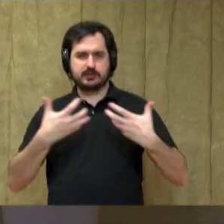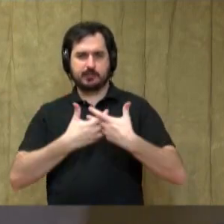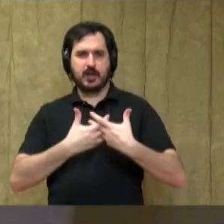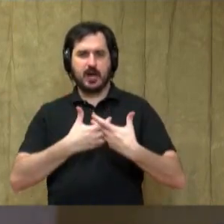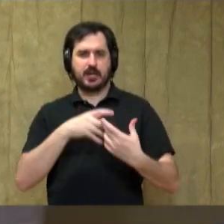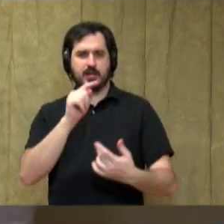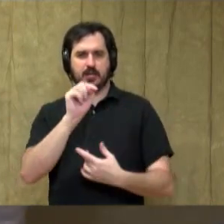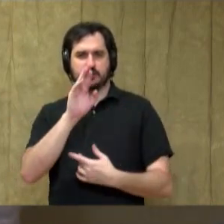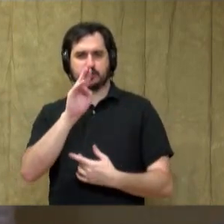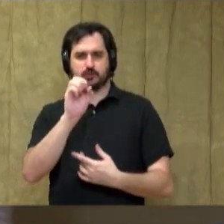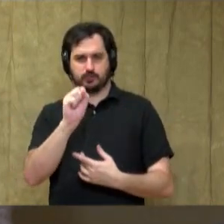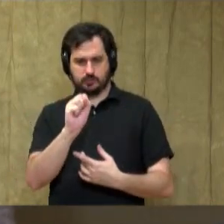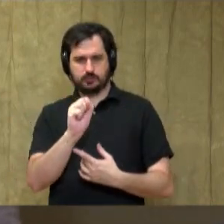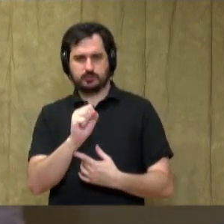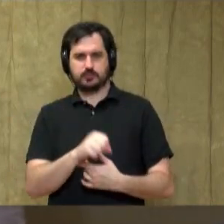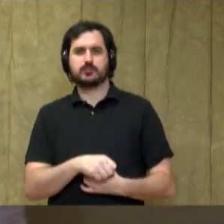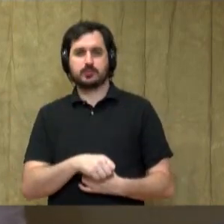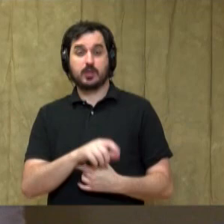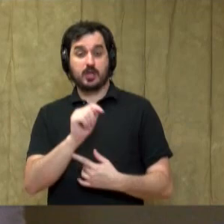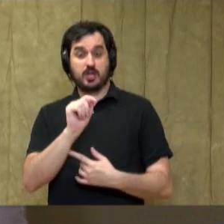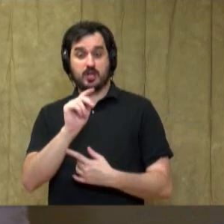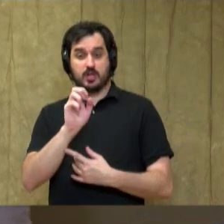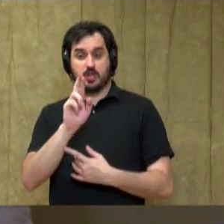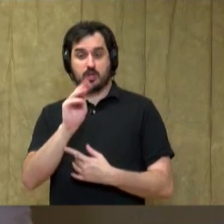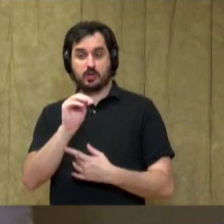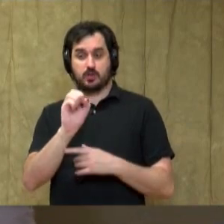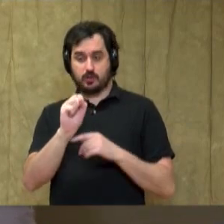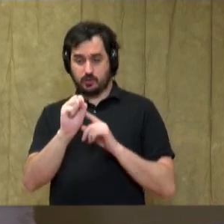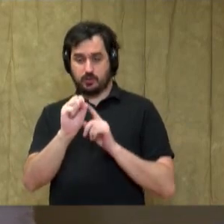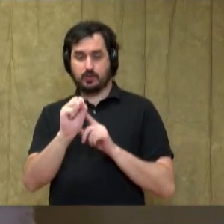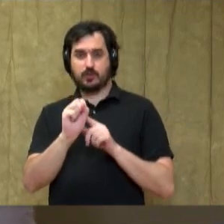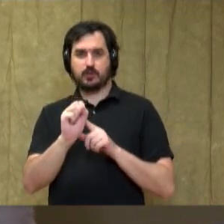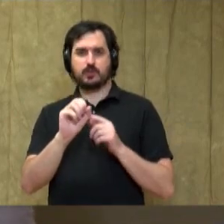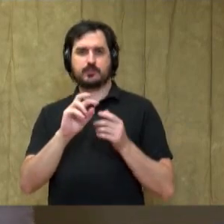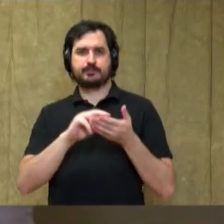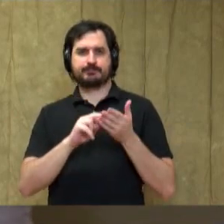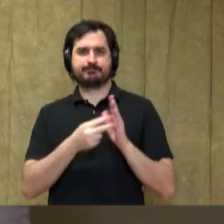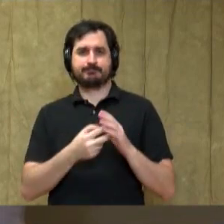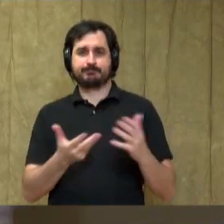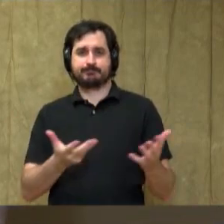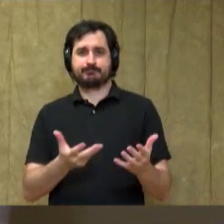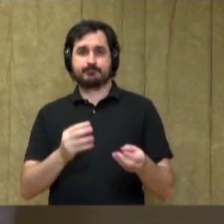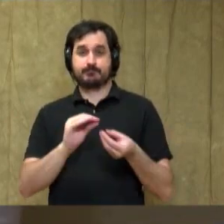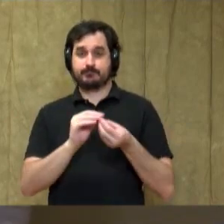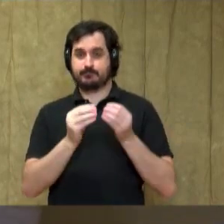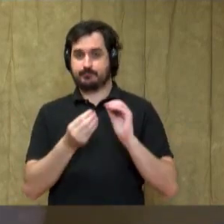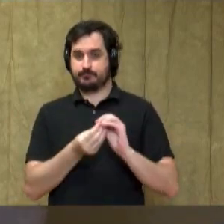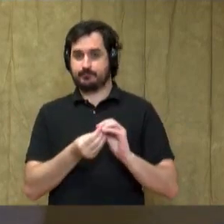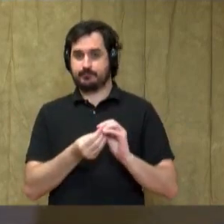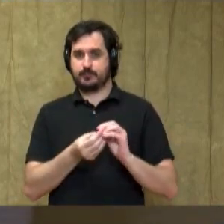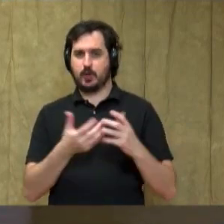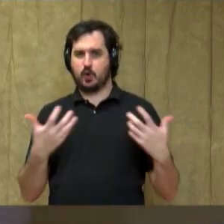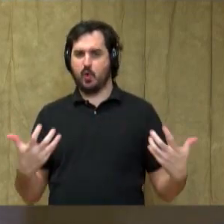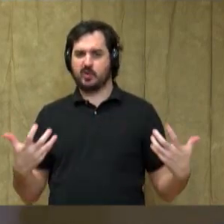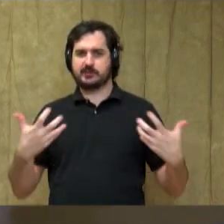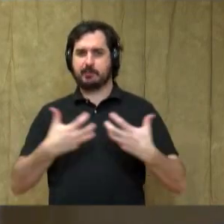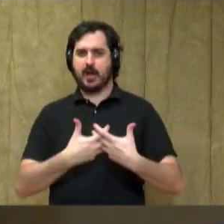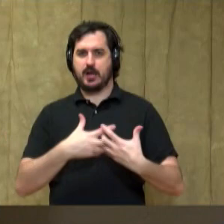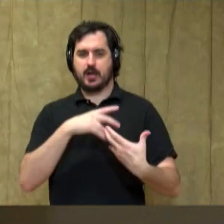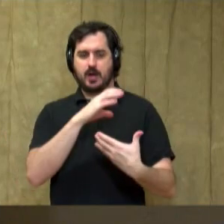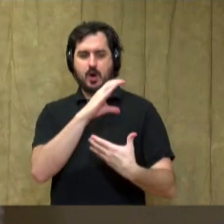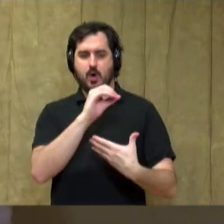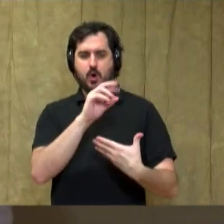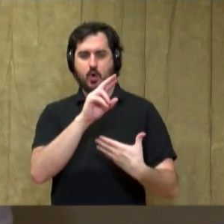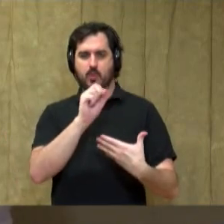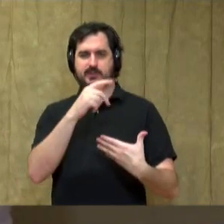terms, but we said that terms were simply numbers and corresponding terms were the numbers that went together.